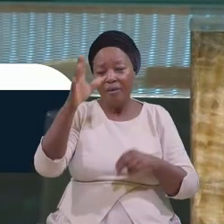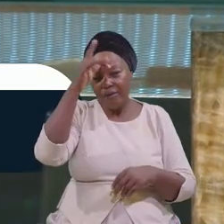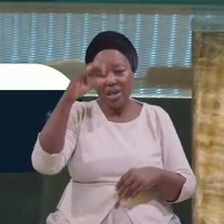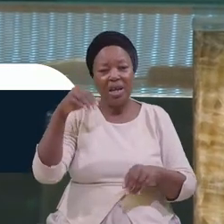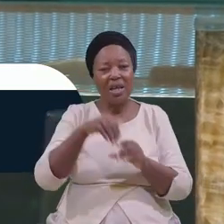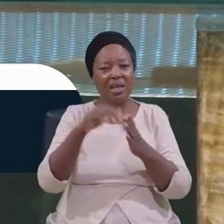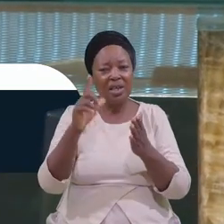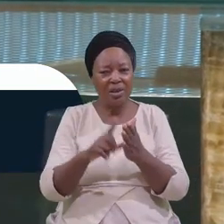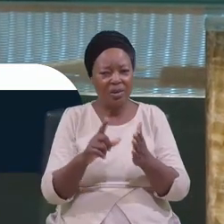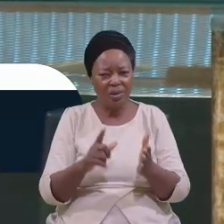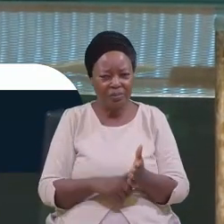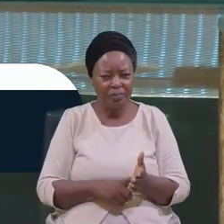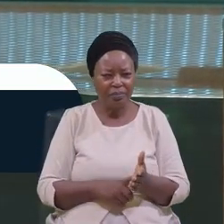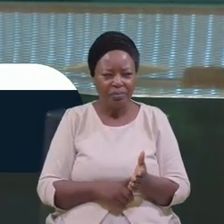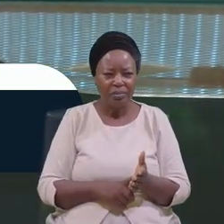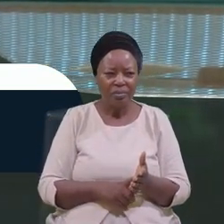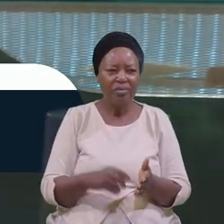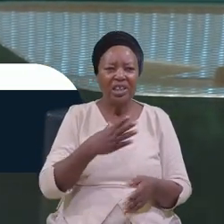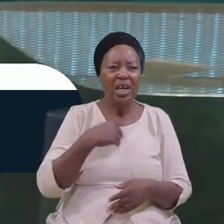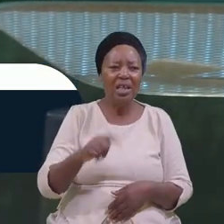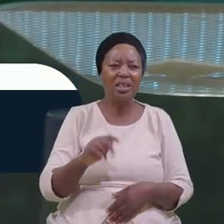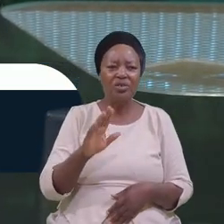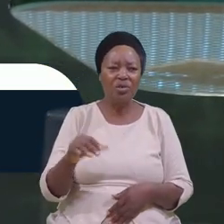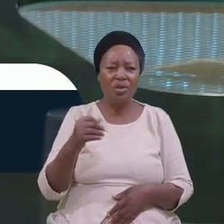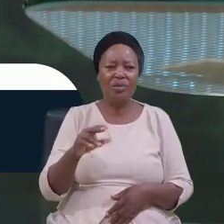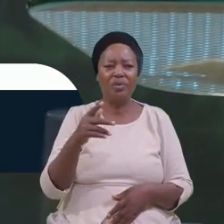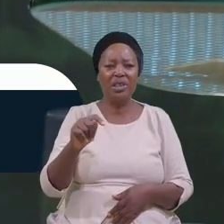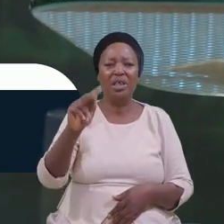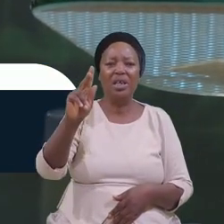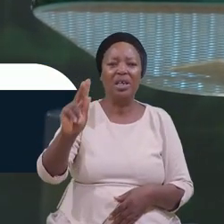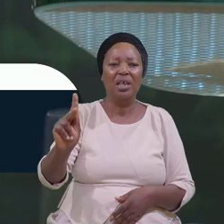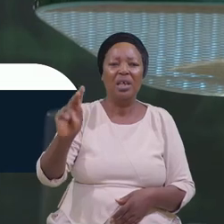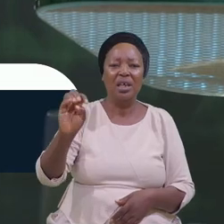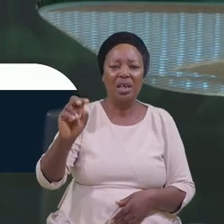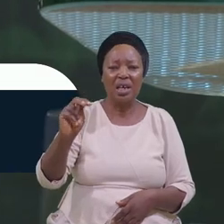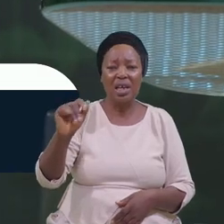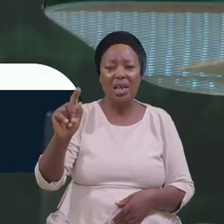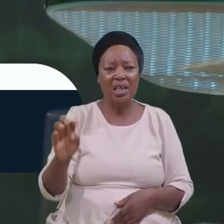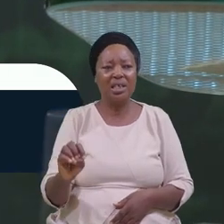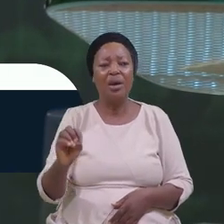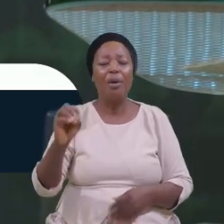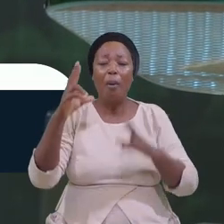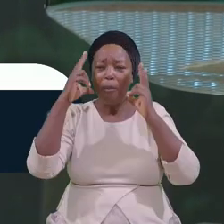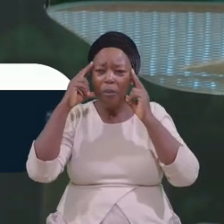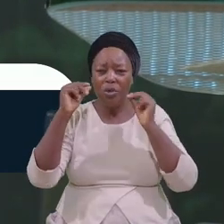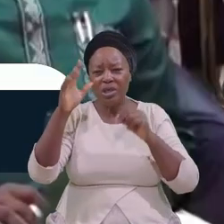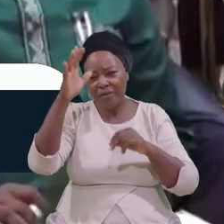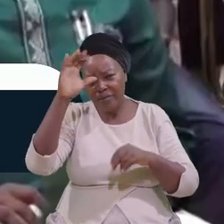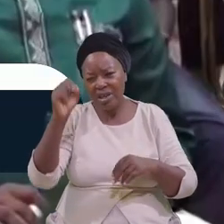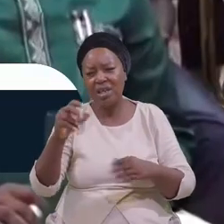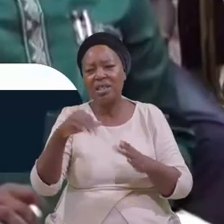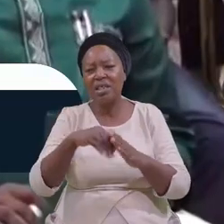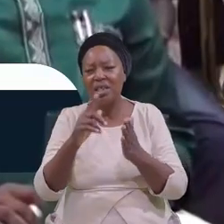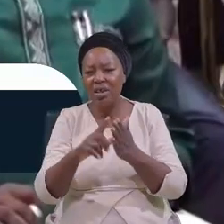They call them just like, you know, you might bear two, three names. I bear, you know, two, three names. You